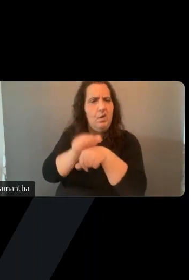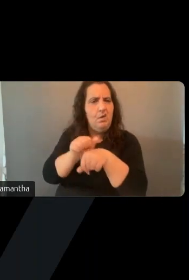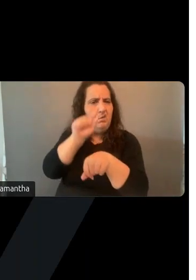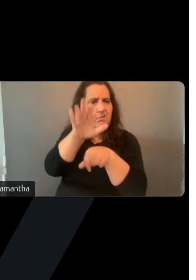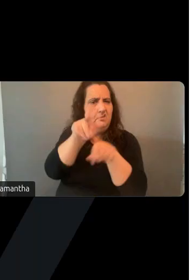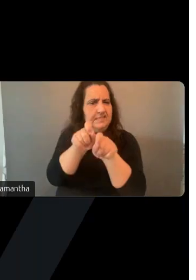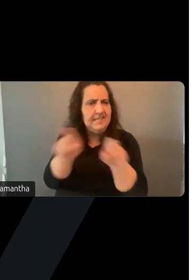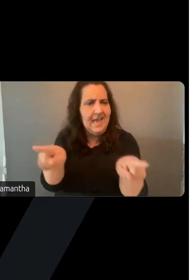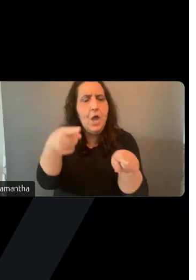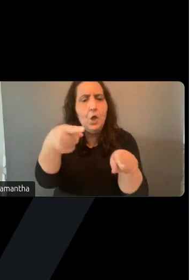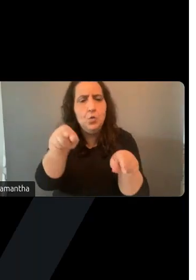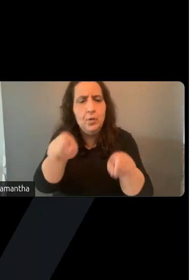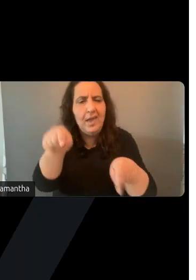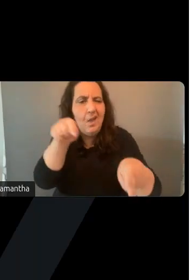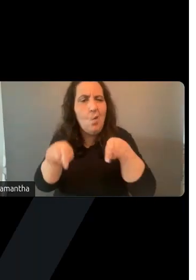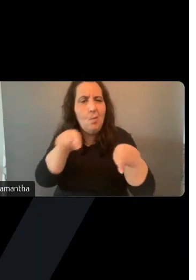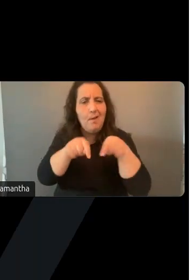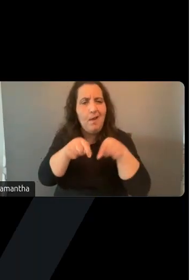scan.